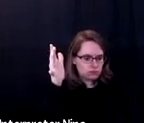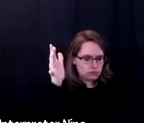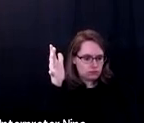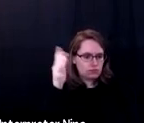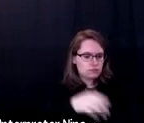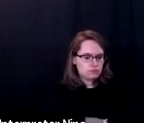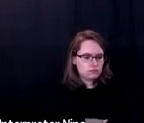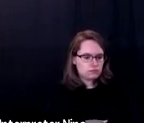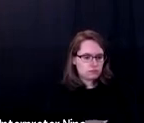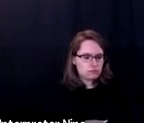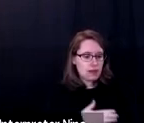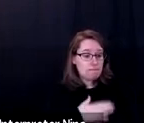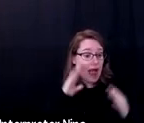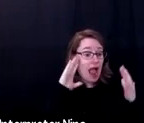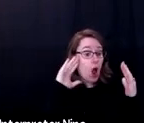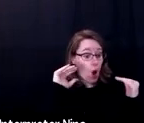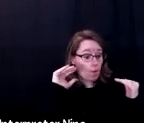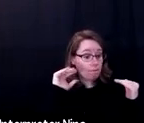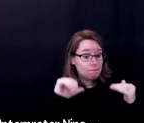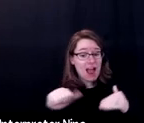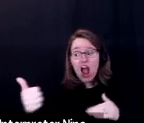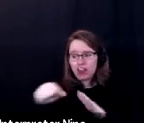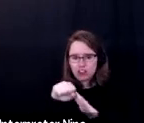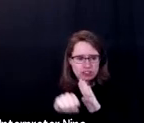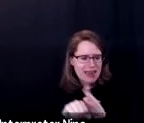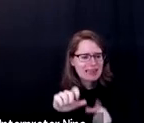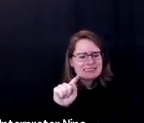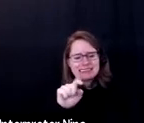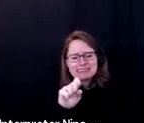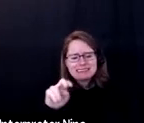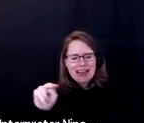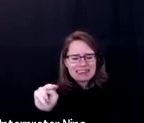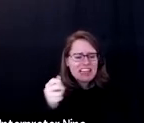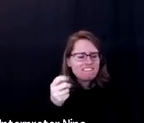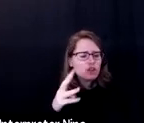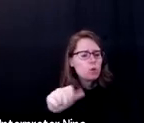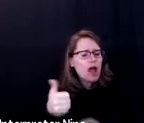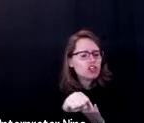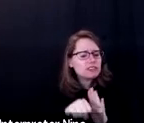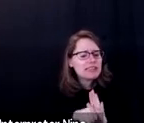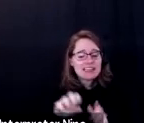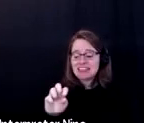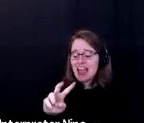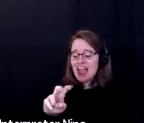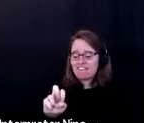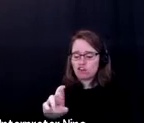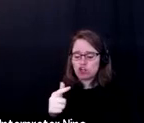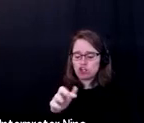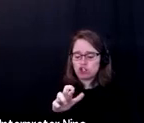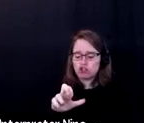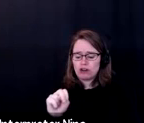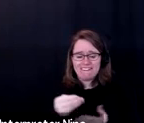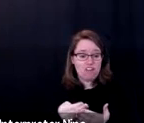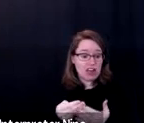my hope is that, like some other states, Tennessee and a few others, that the Evergreen Fund is much larger, much more significant.